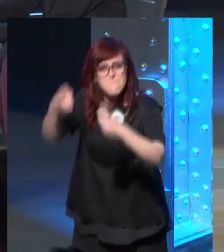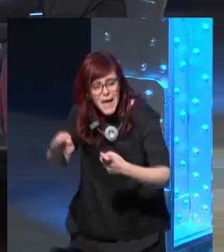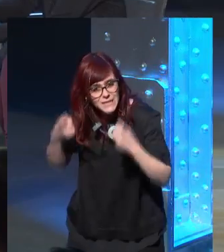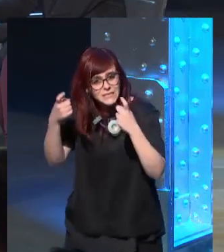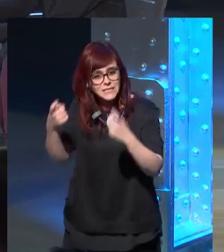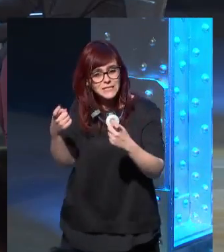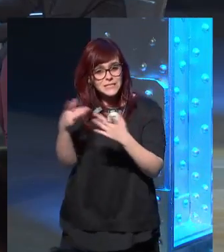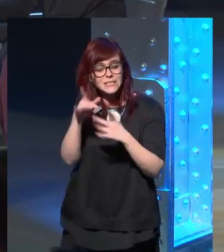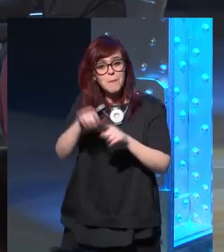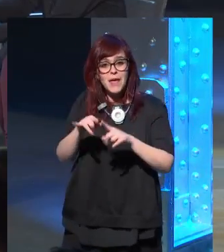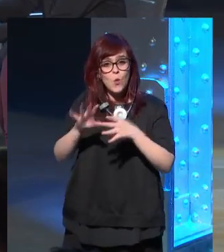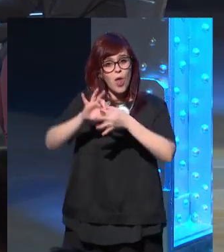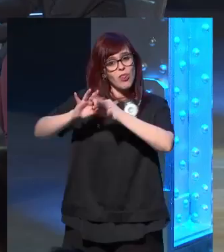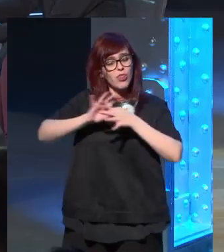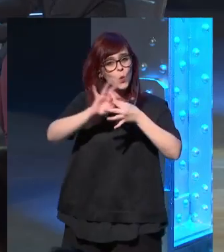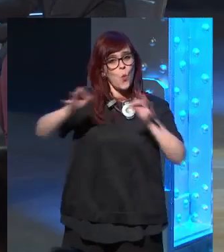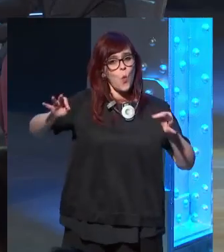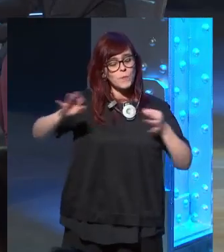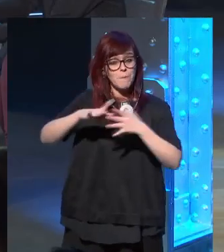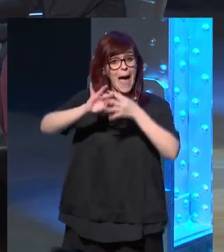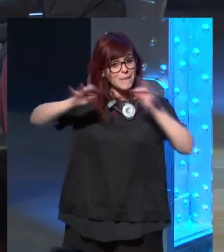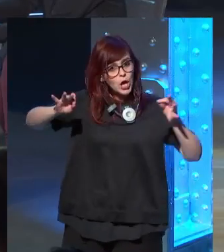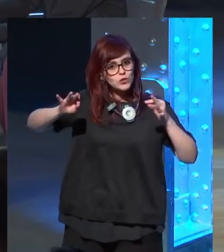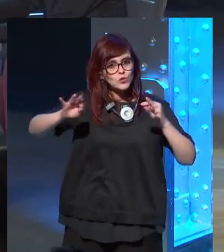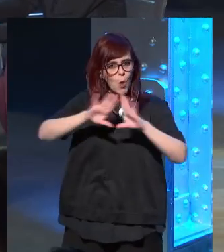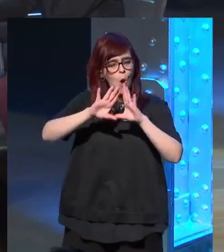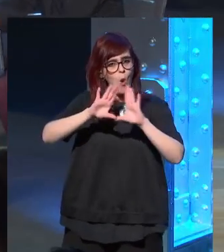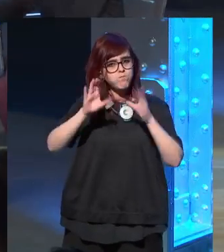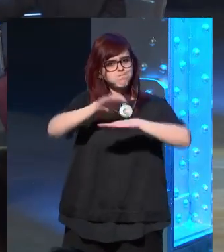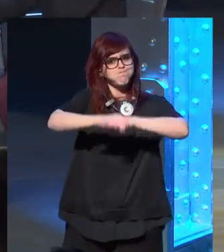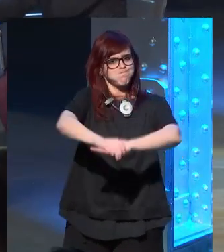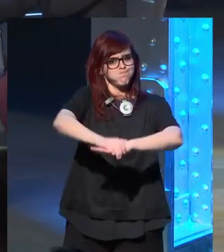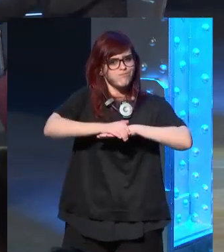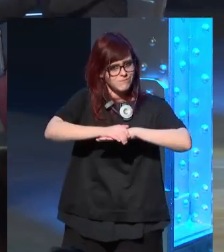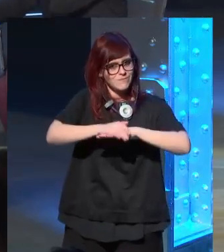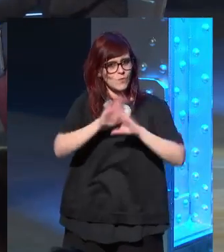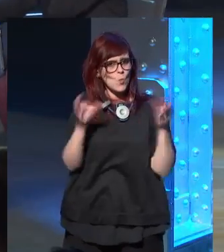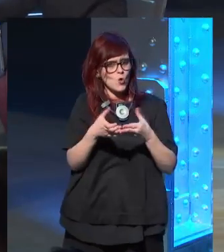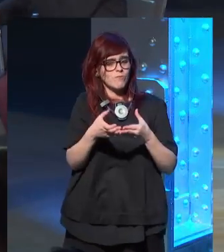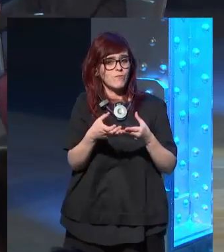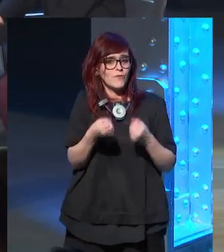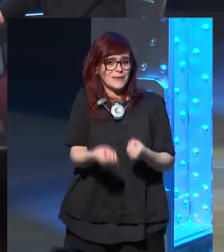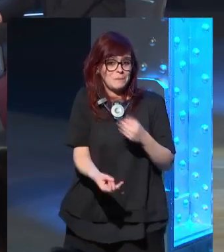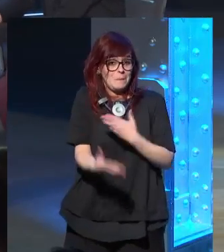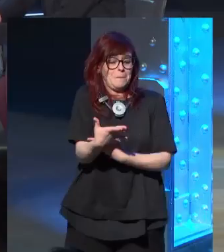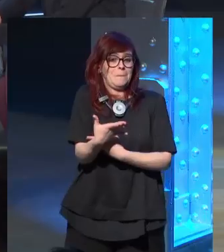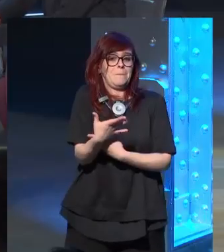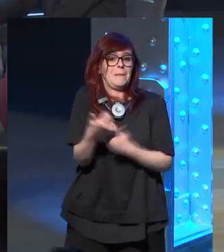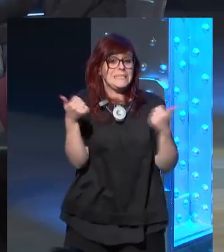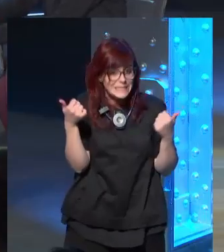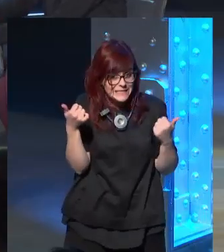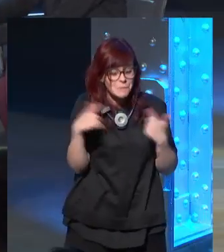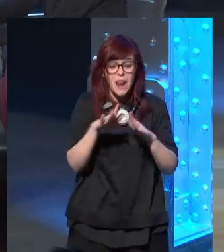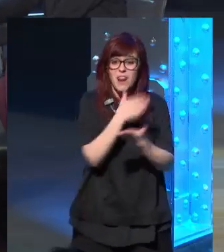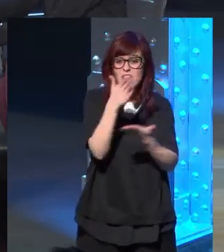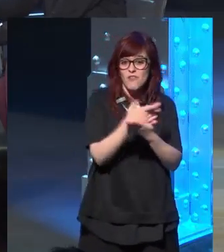circle. And one of the things I write about in I think one of the books is the supper club I've created, where